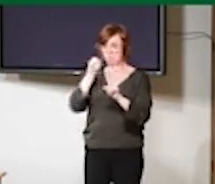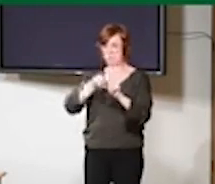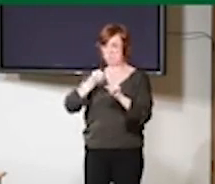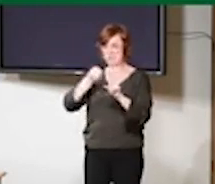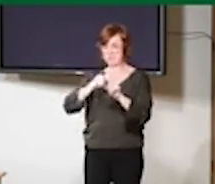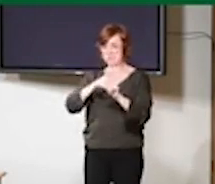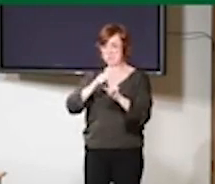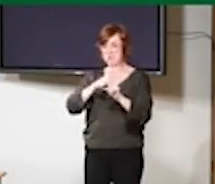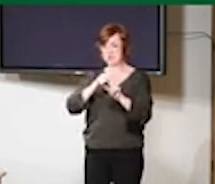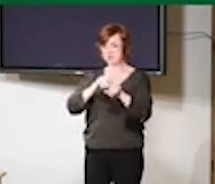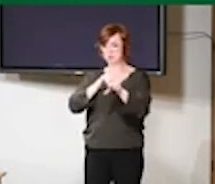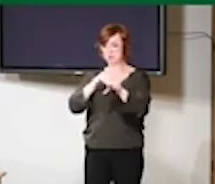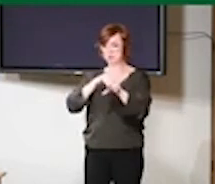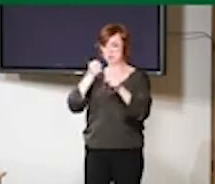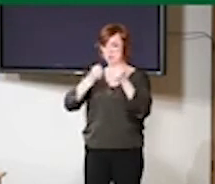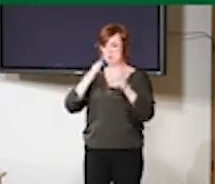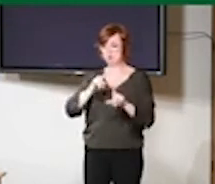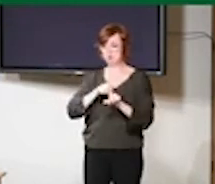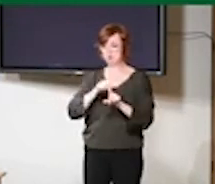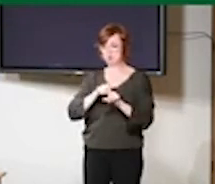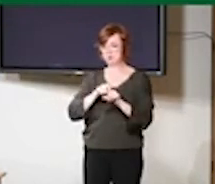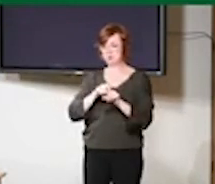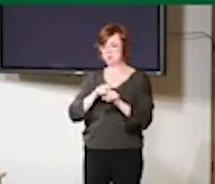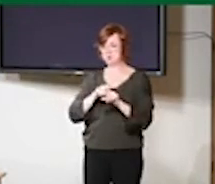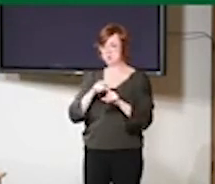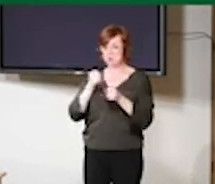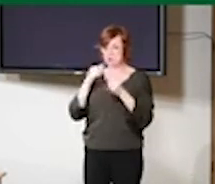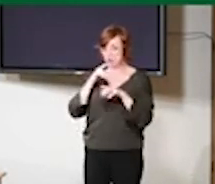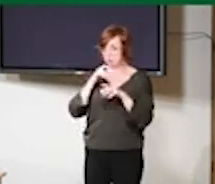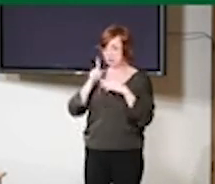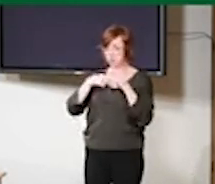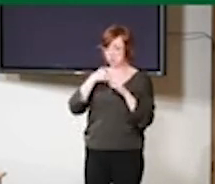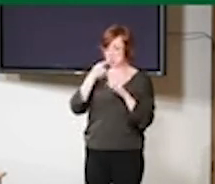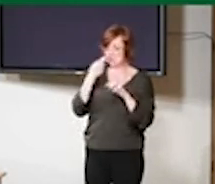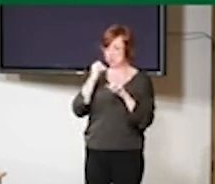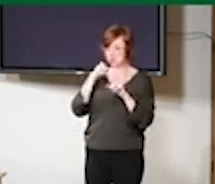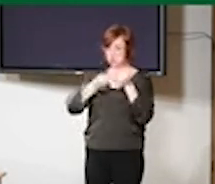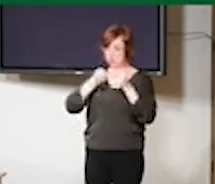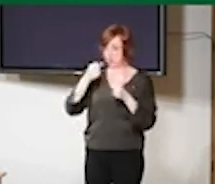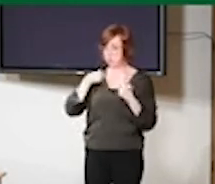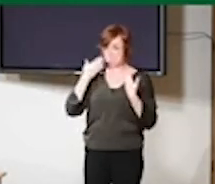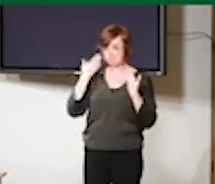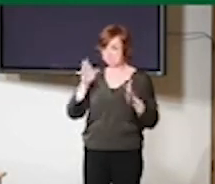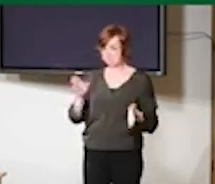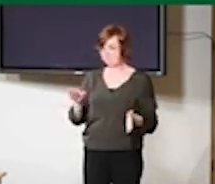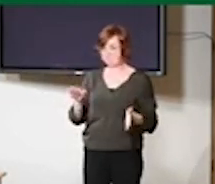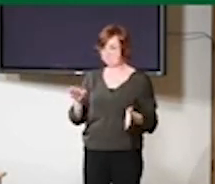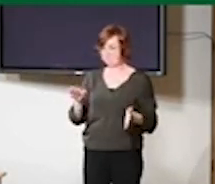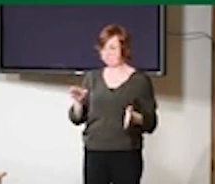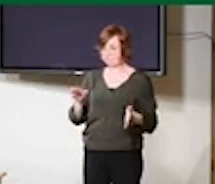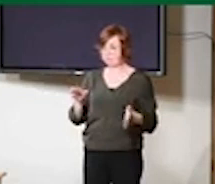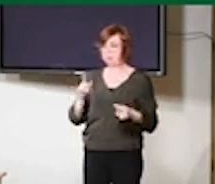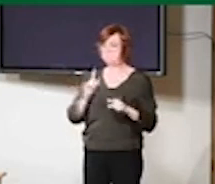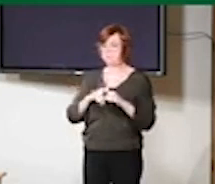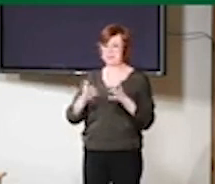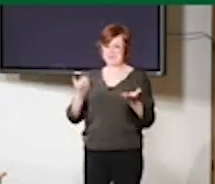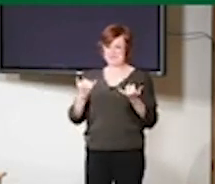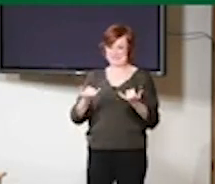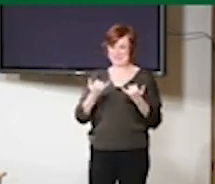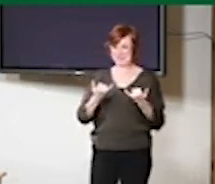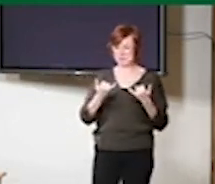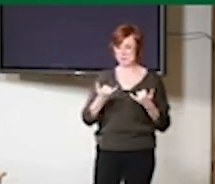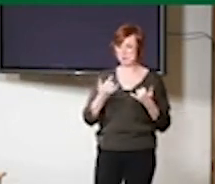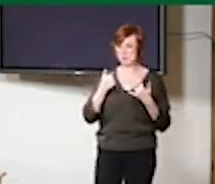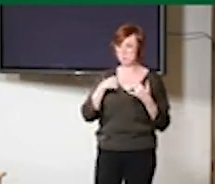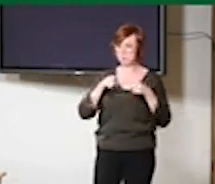the issue with respect to that tragedy. I don't know, but the fact of the matter is that what we've done here is we are aligning with